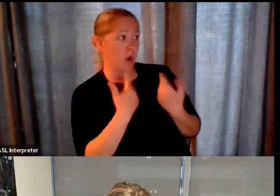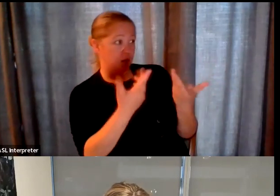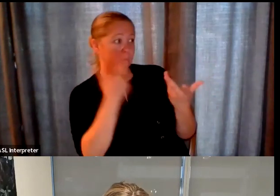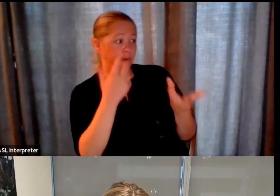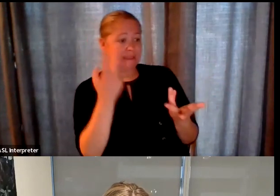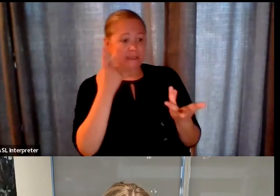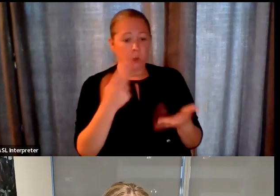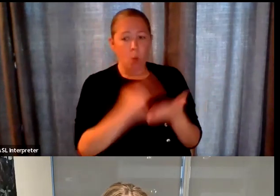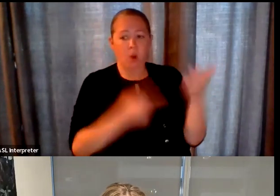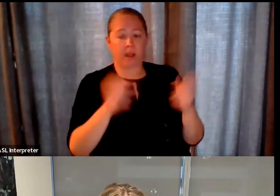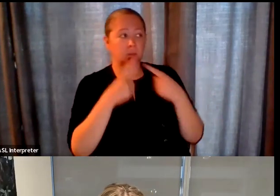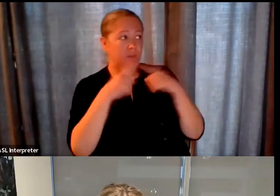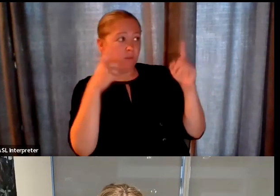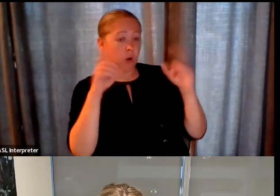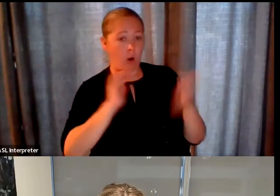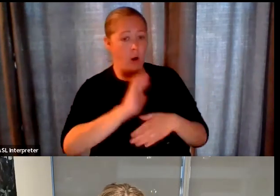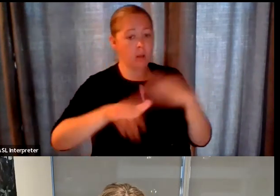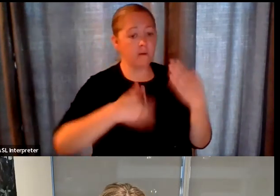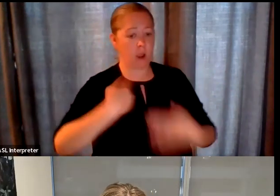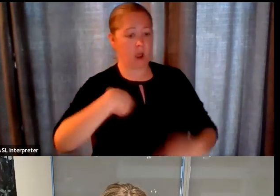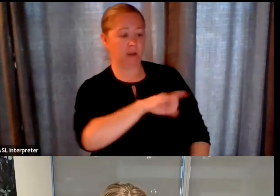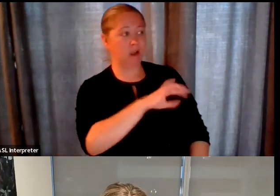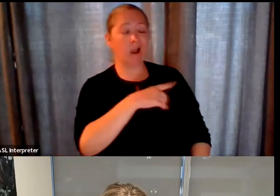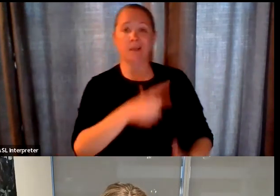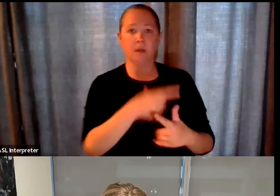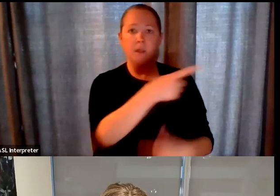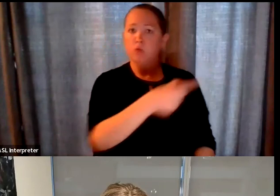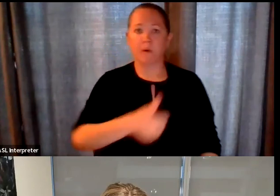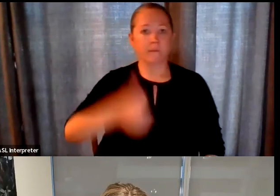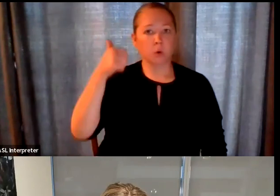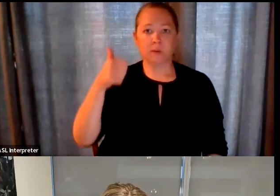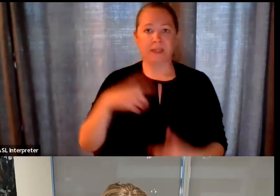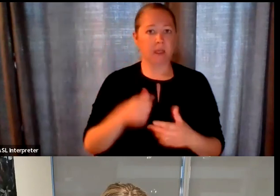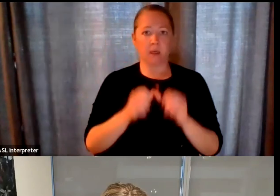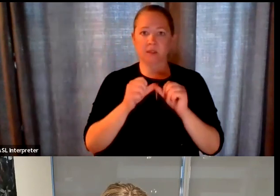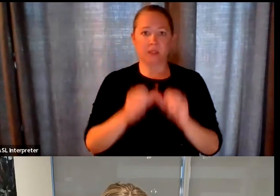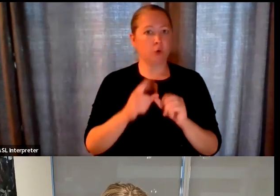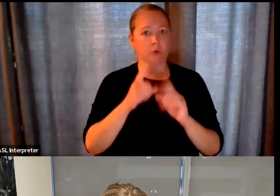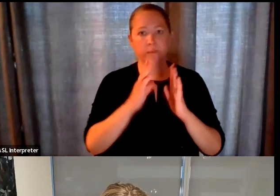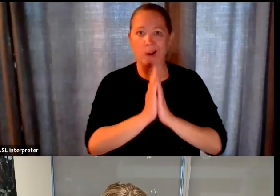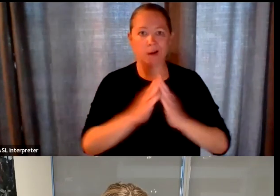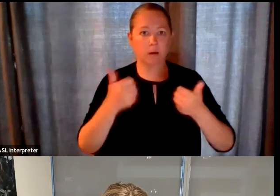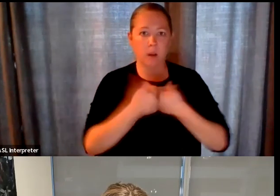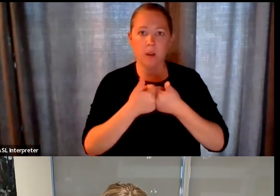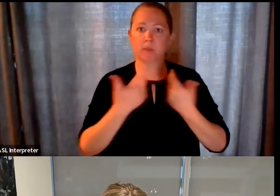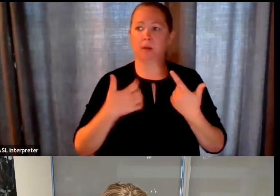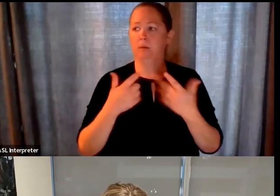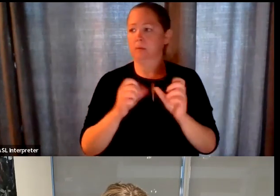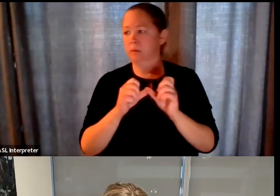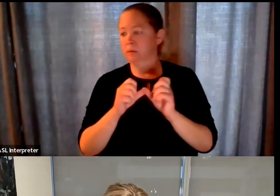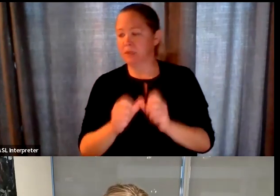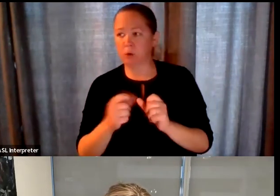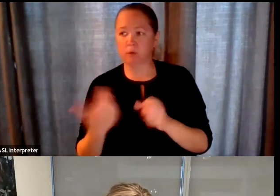of us. Kennedy refused. He continued praying at games. He continued being joined by people from the public, elected